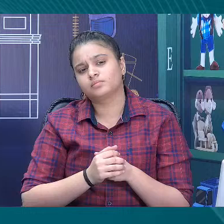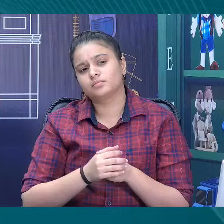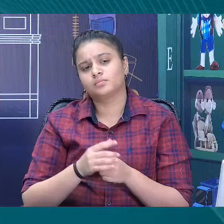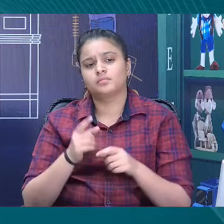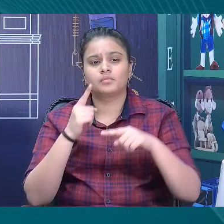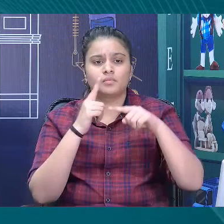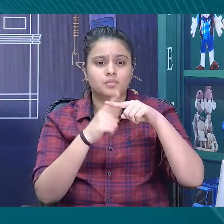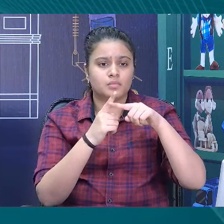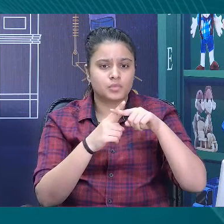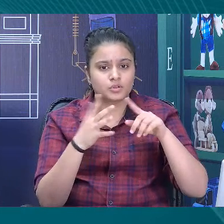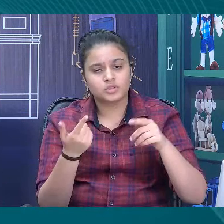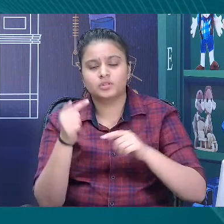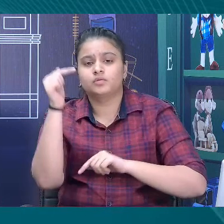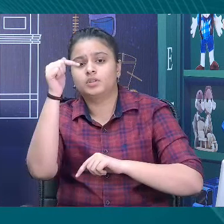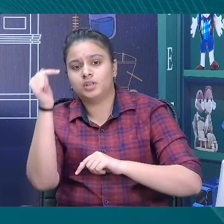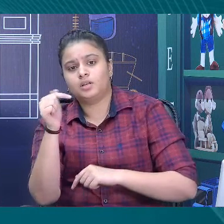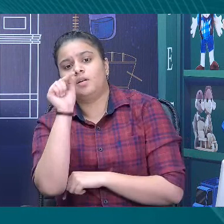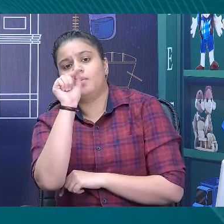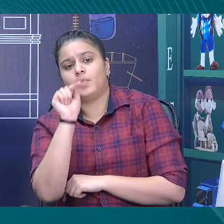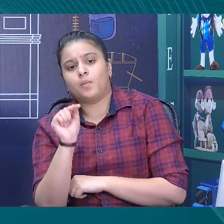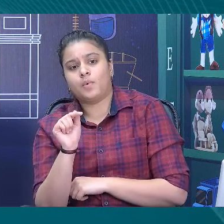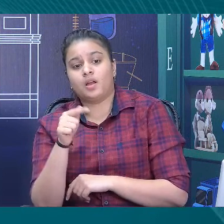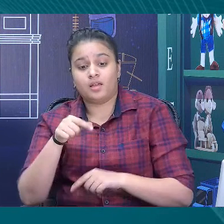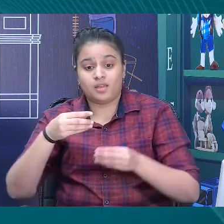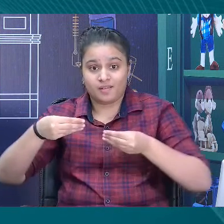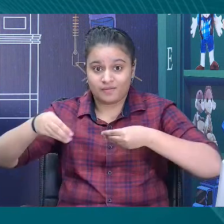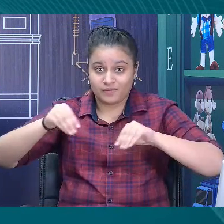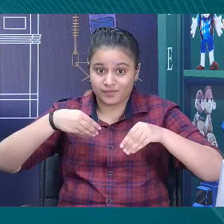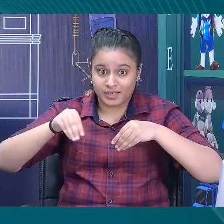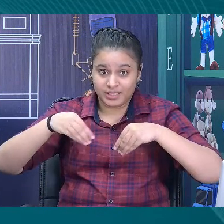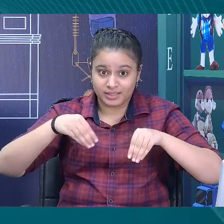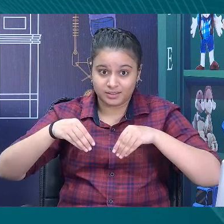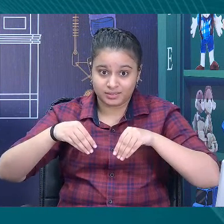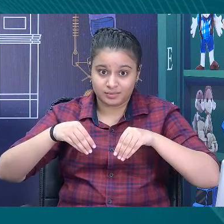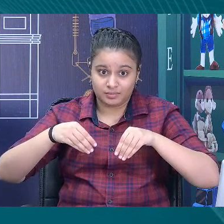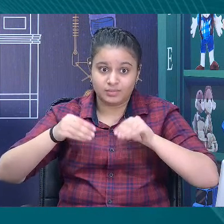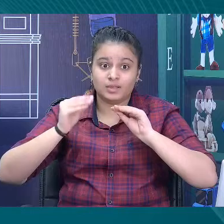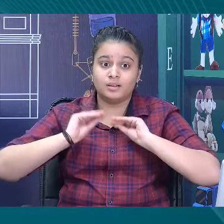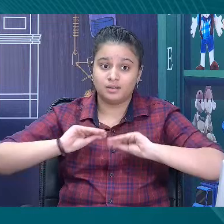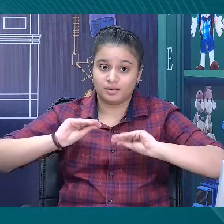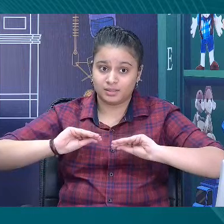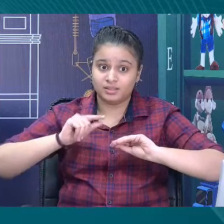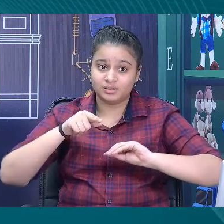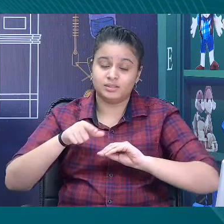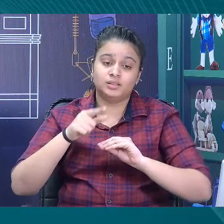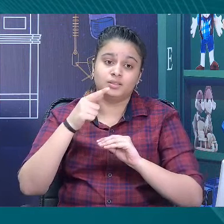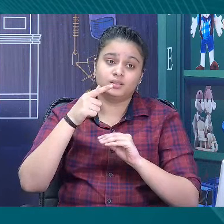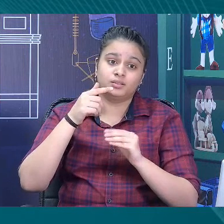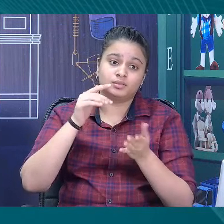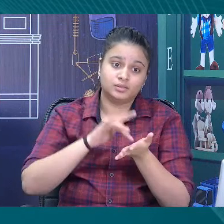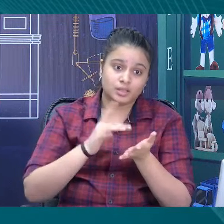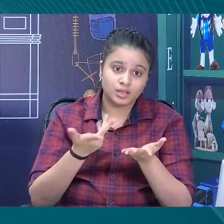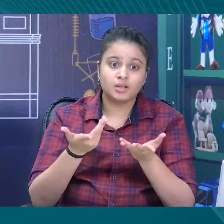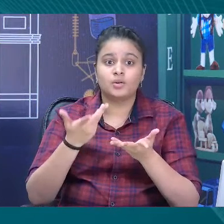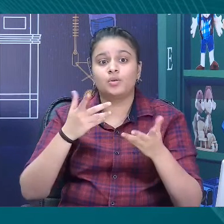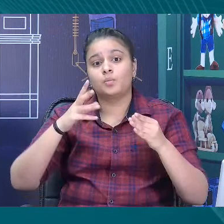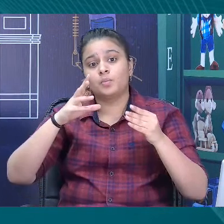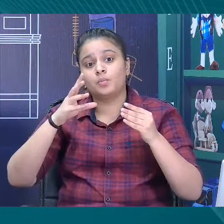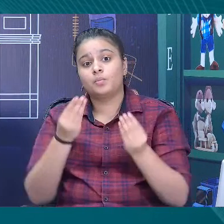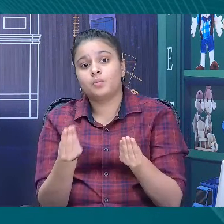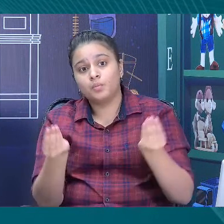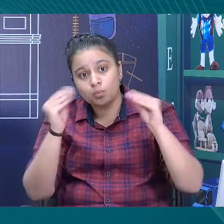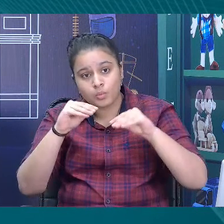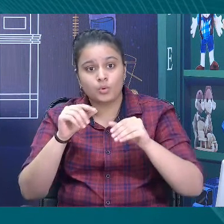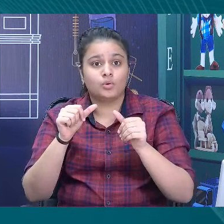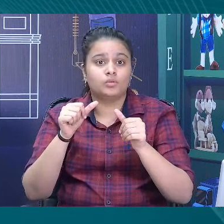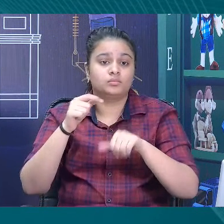positives and the negatives. Of course, flexible instruction has to be there, because additional time for